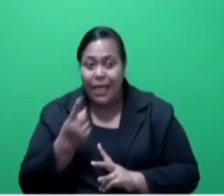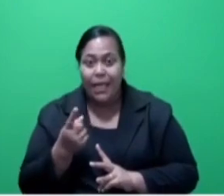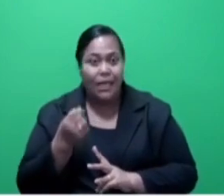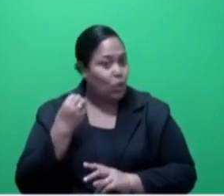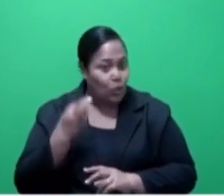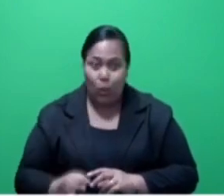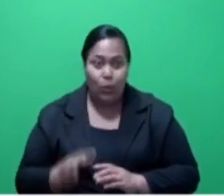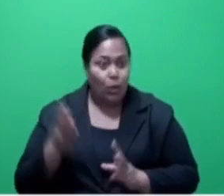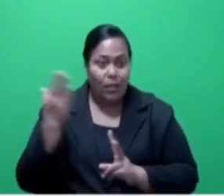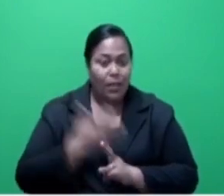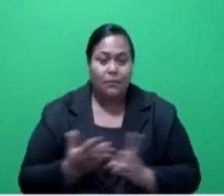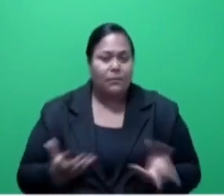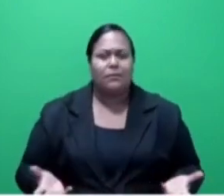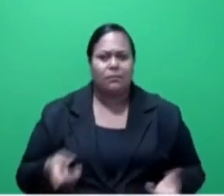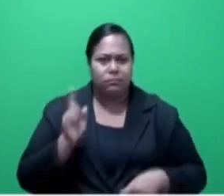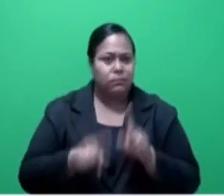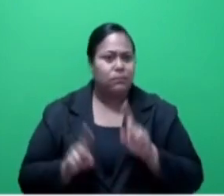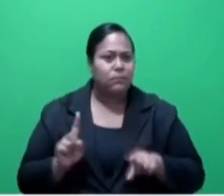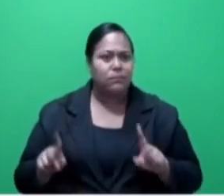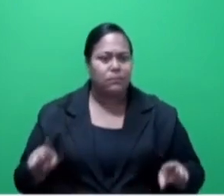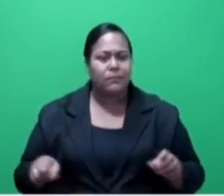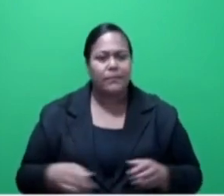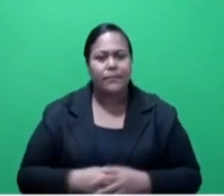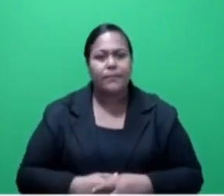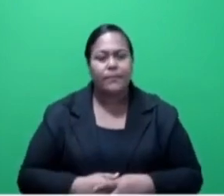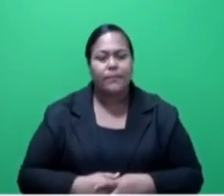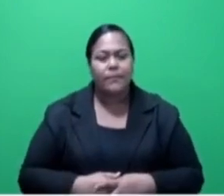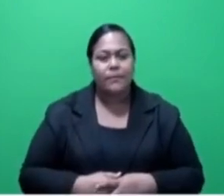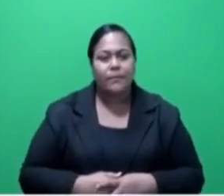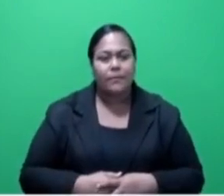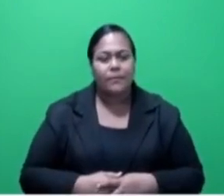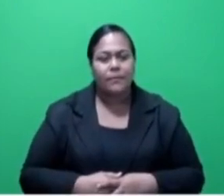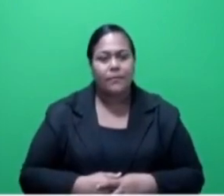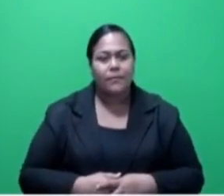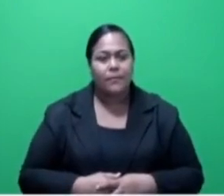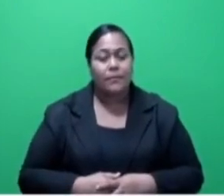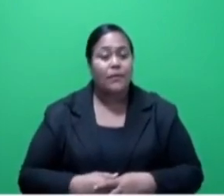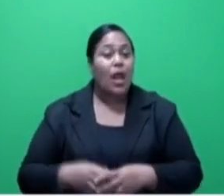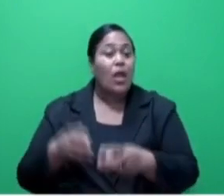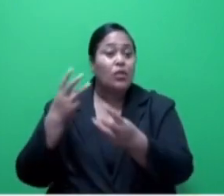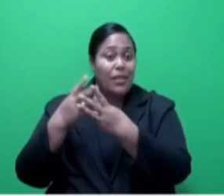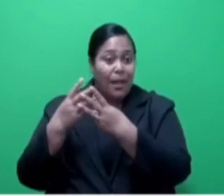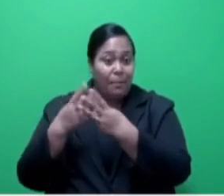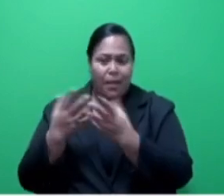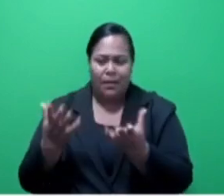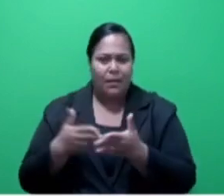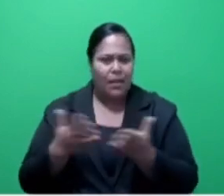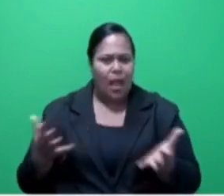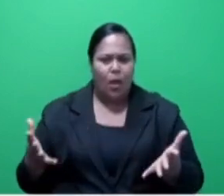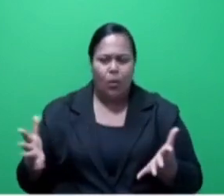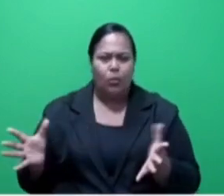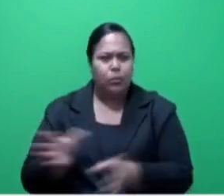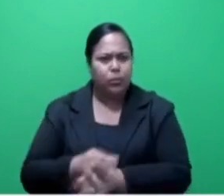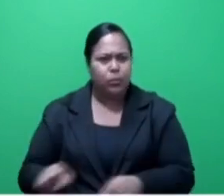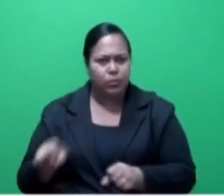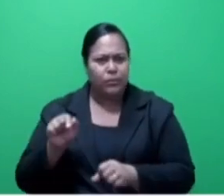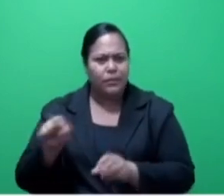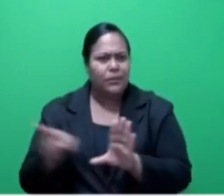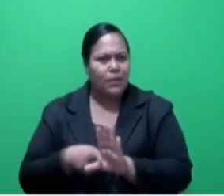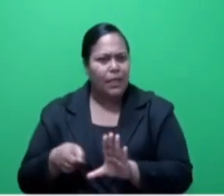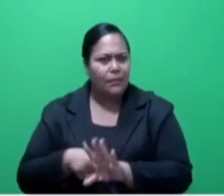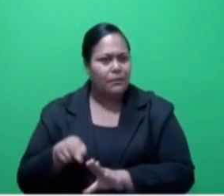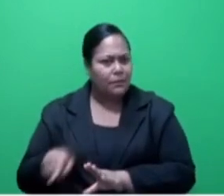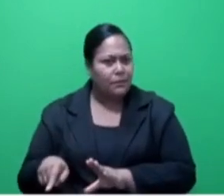This is the kind of inconsistency and the indecisiveness. So Delpa is shattered in itself internally. Mr. Speaker,